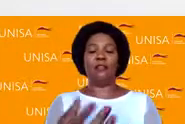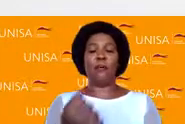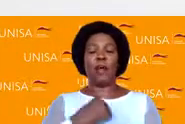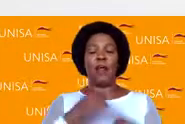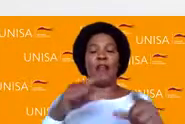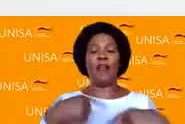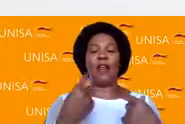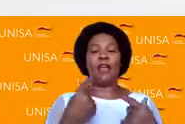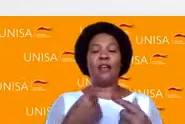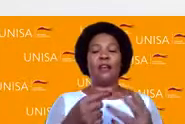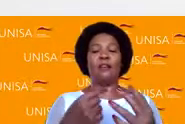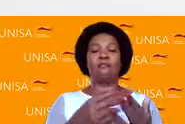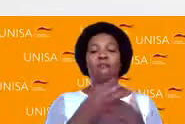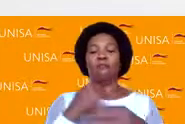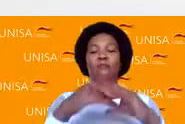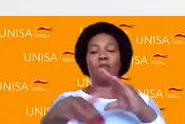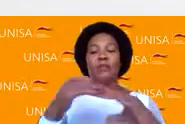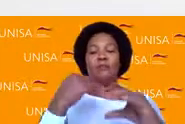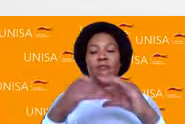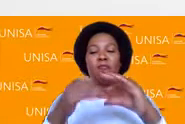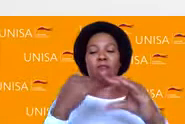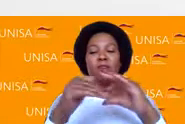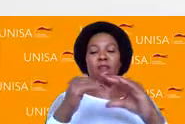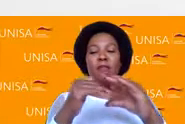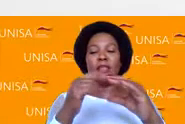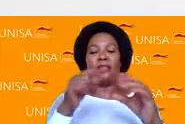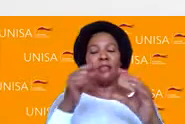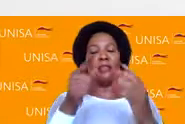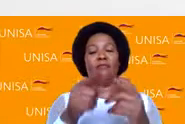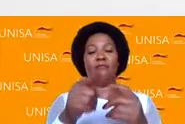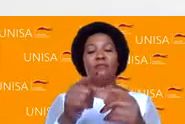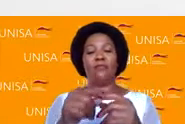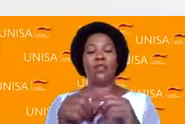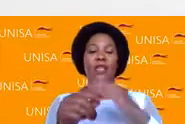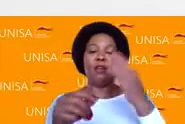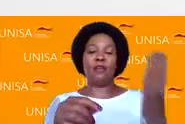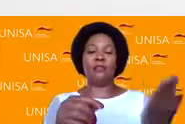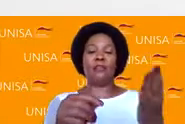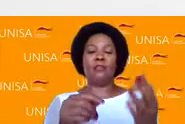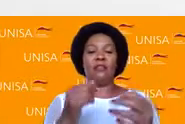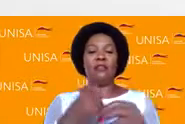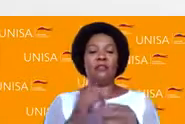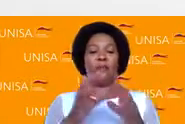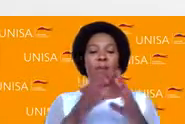just under on the right-hand side under the main notification area.